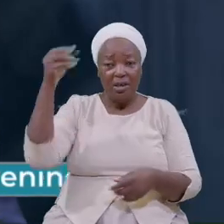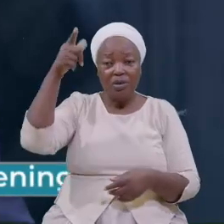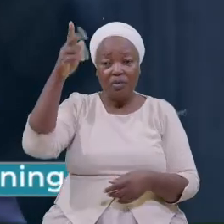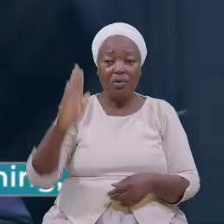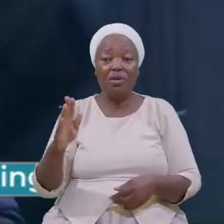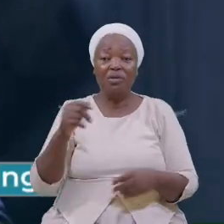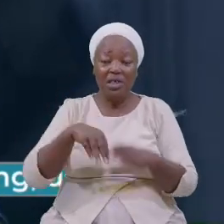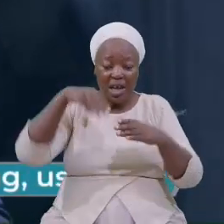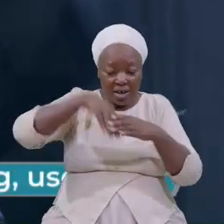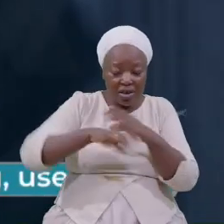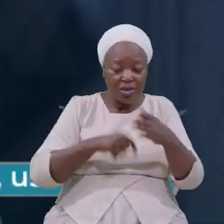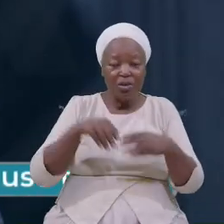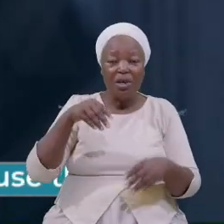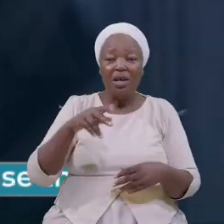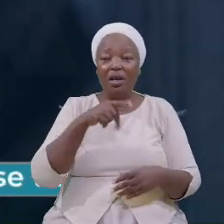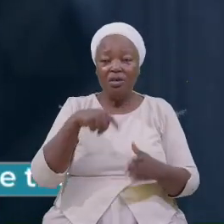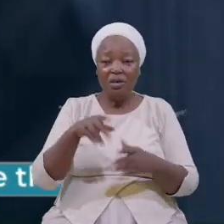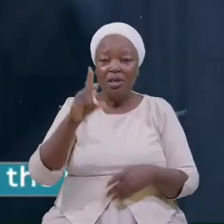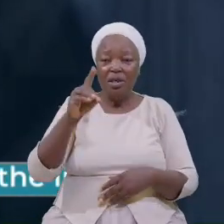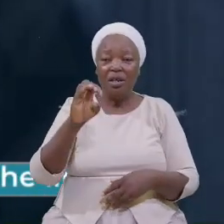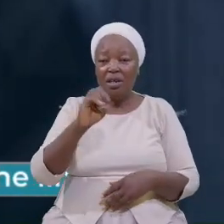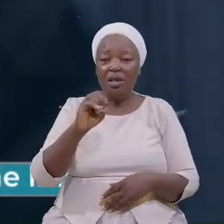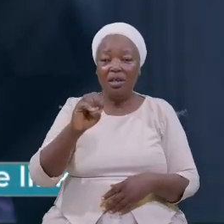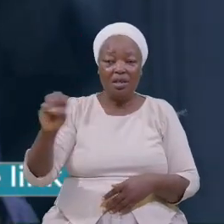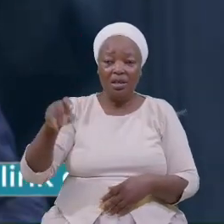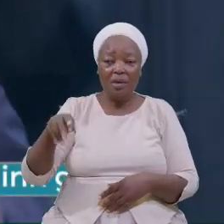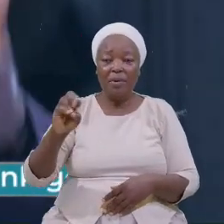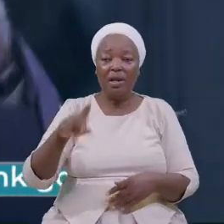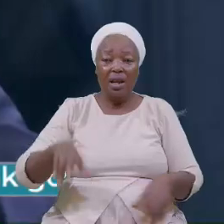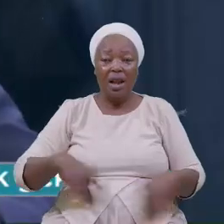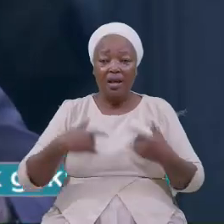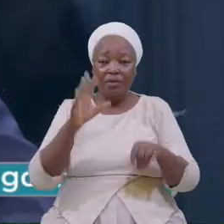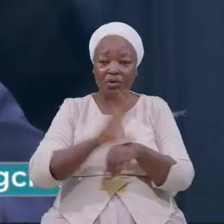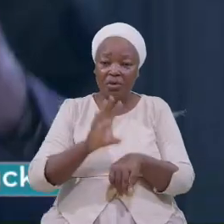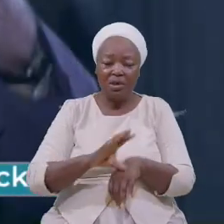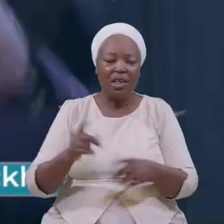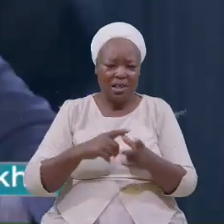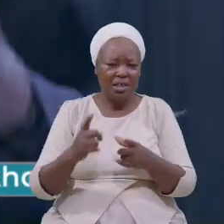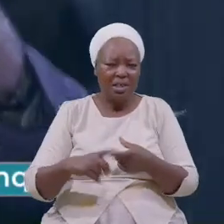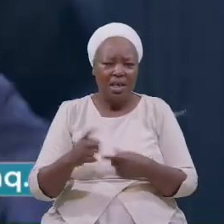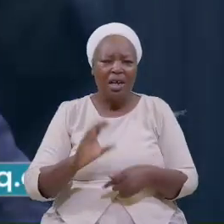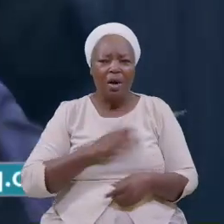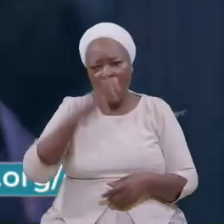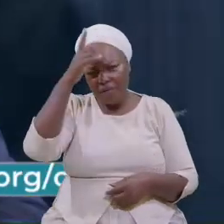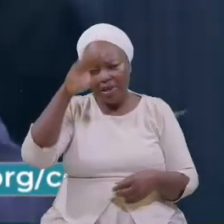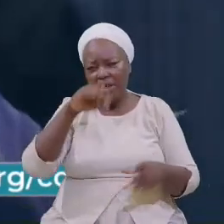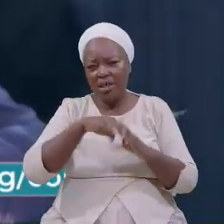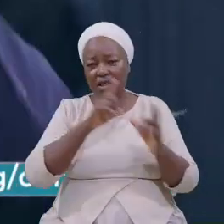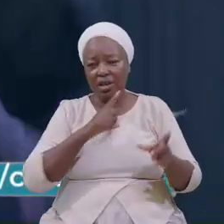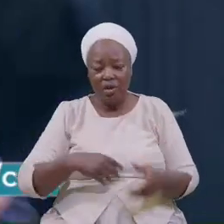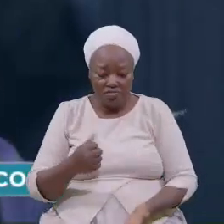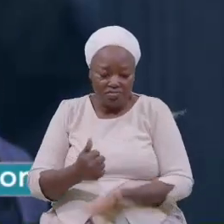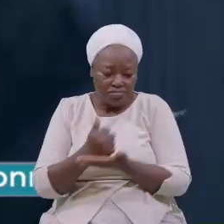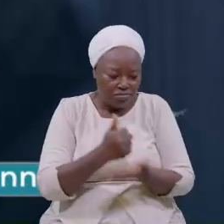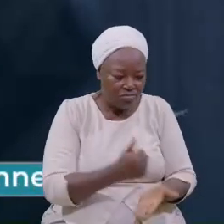Our Father in the Lord has given us much as the Lord gives him. And that is why we are what we are by the grace